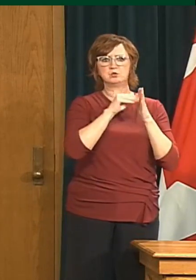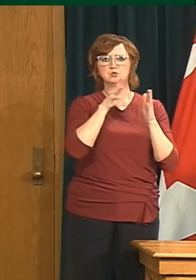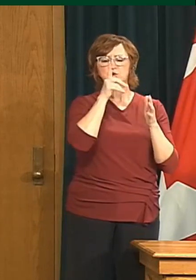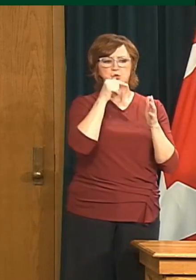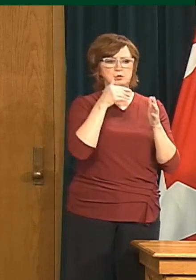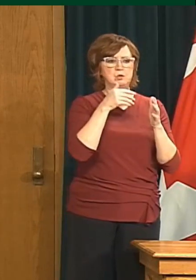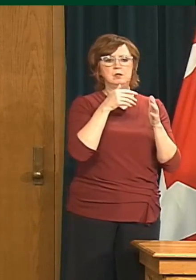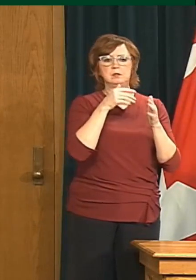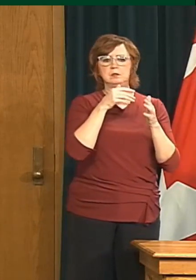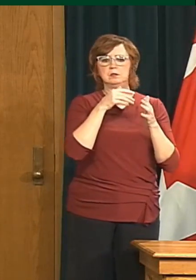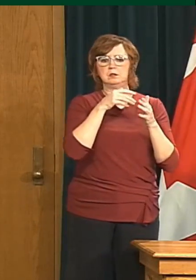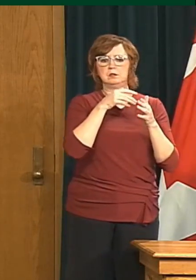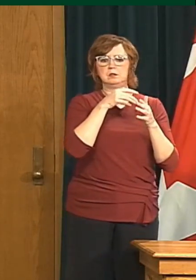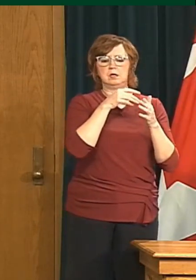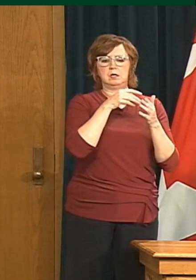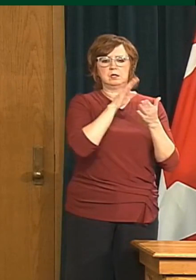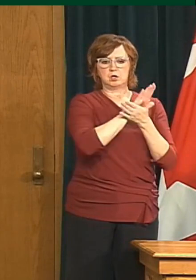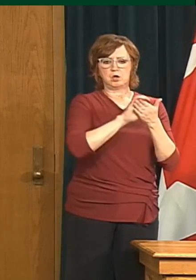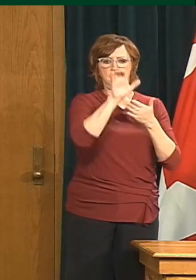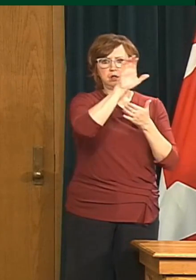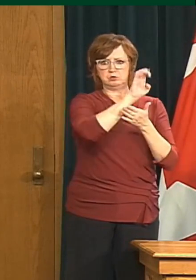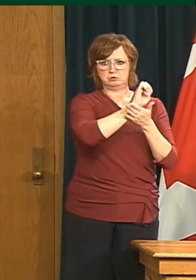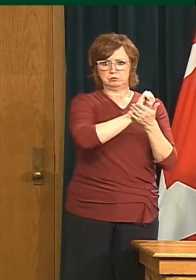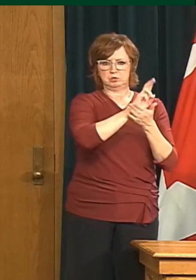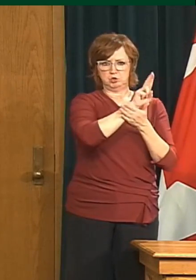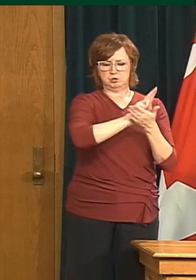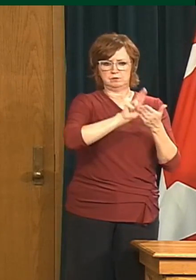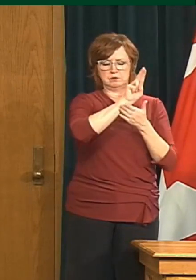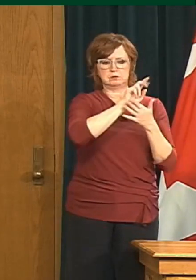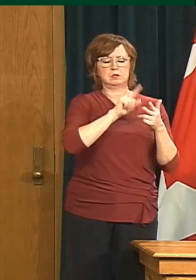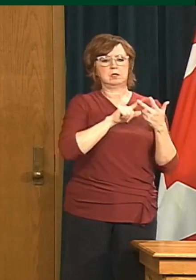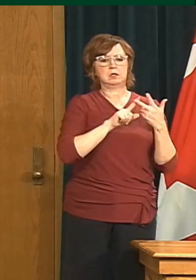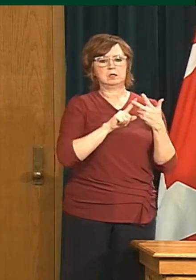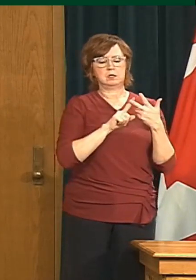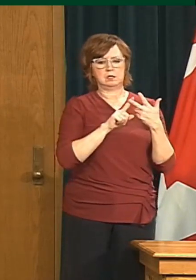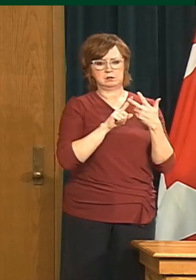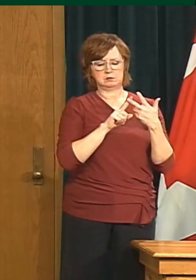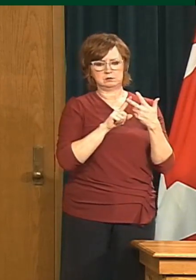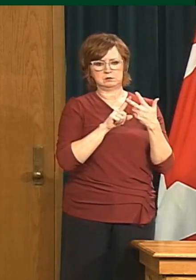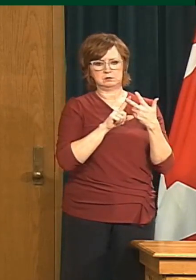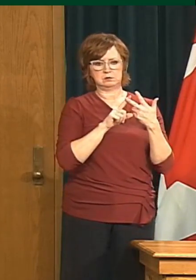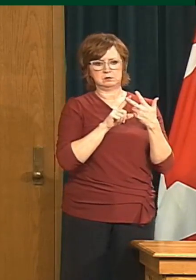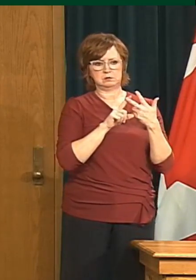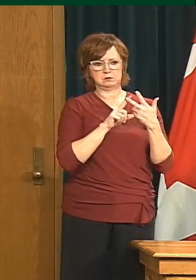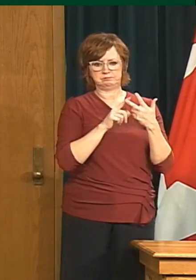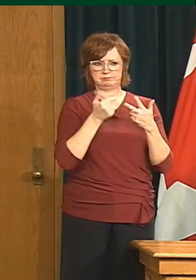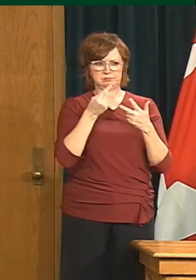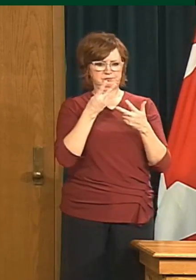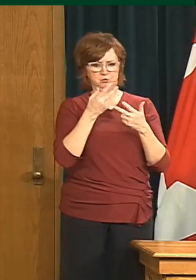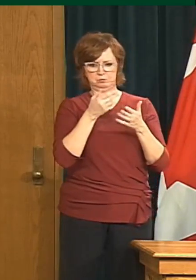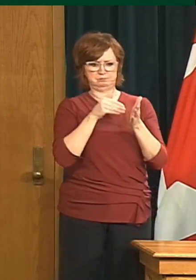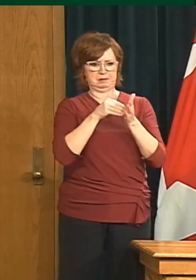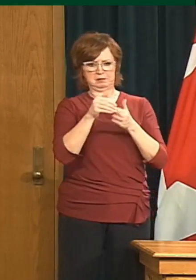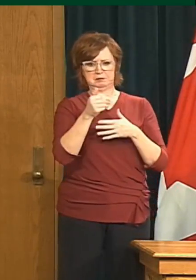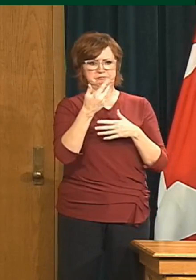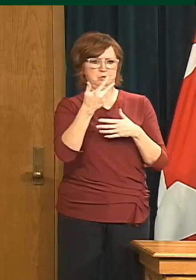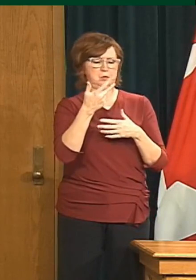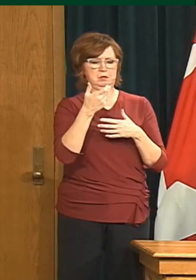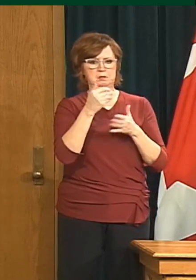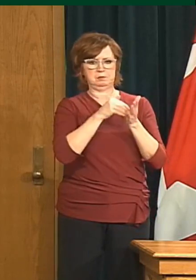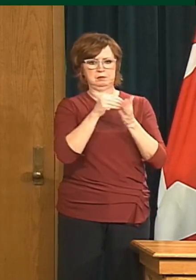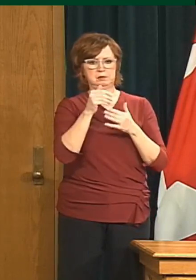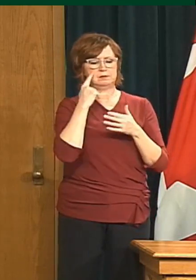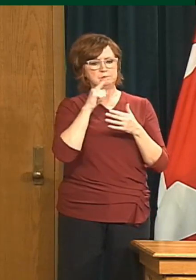have a few $1,000,000 that we have put into some of the regulatory streamlining some of the regulations in the